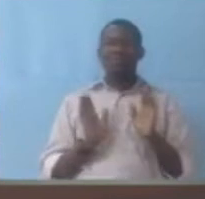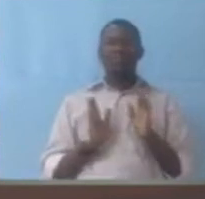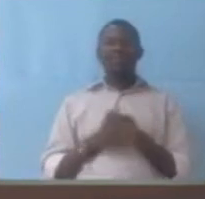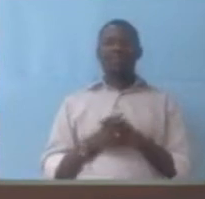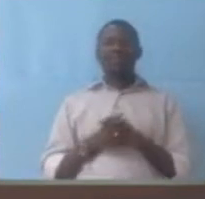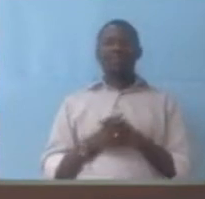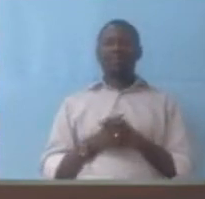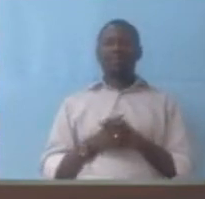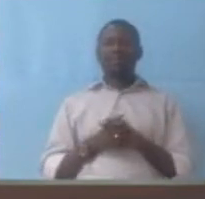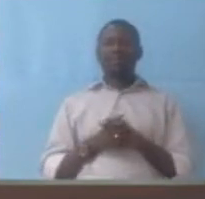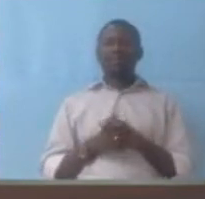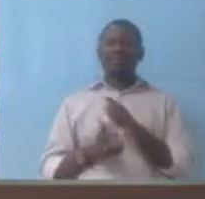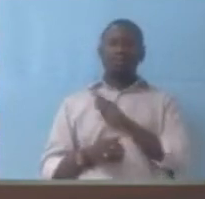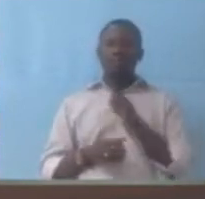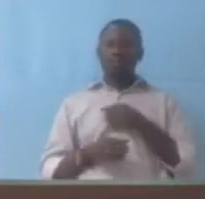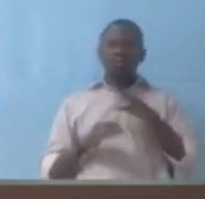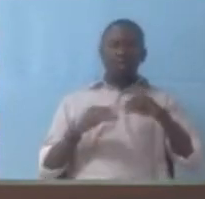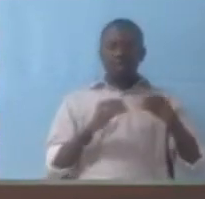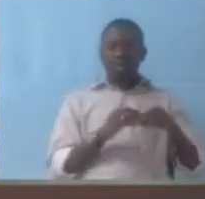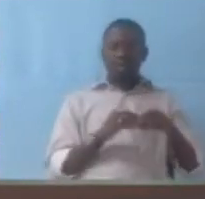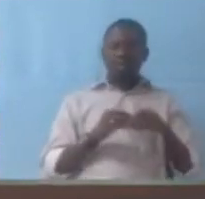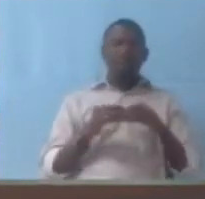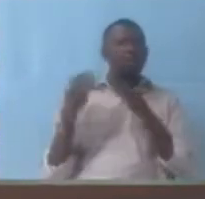What a form. We acted responsibly.